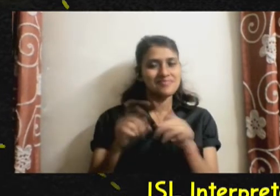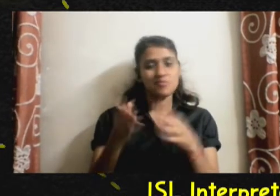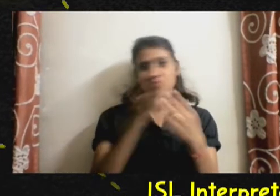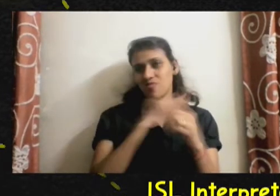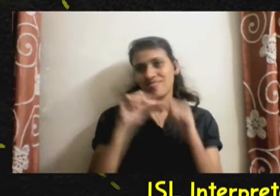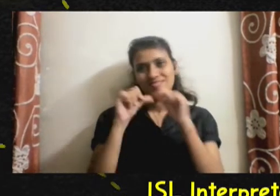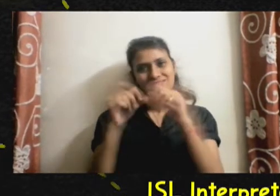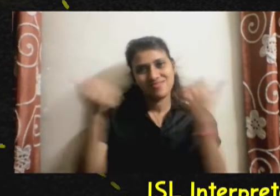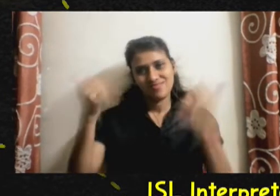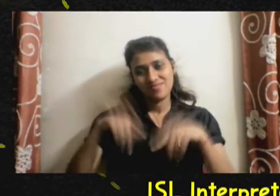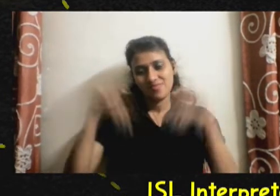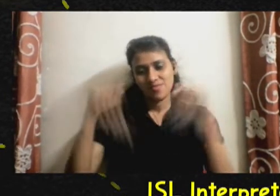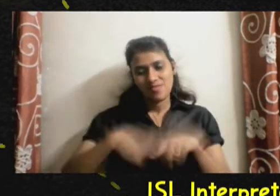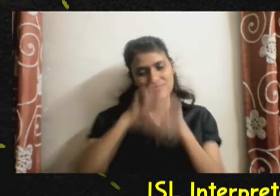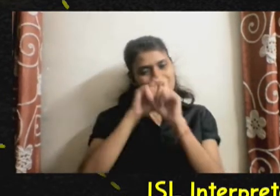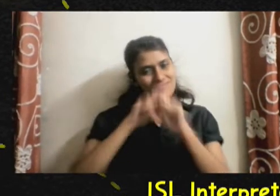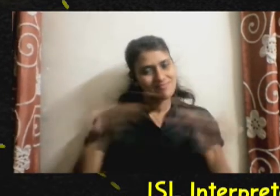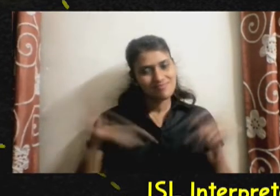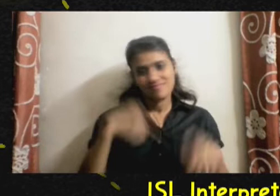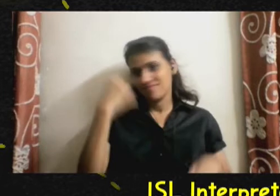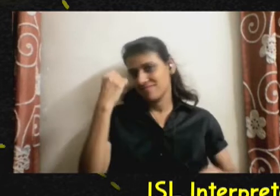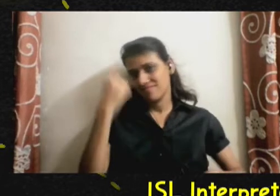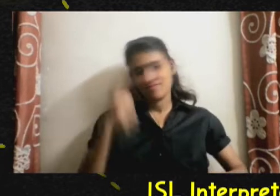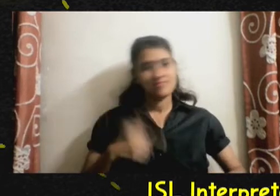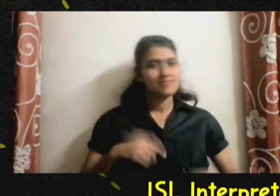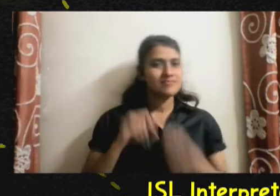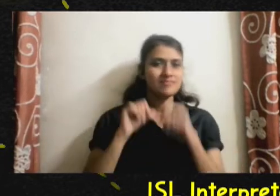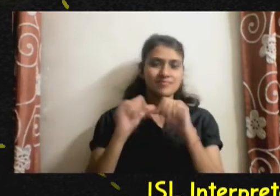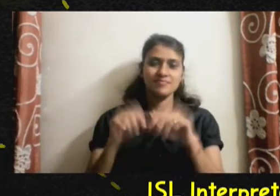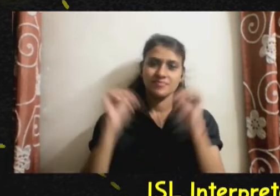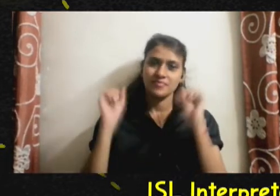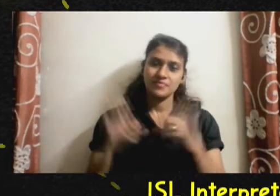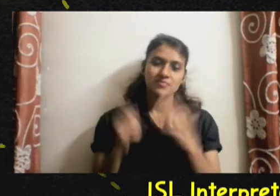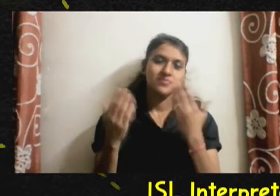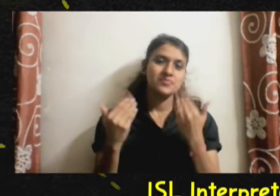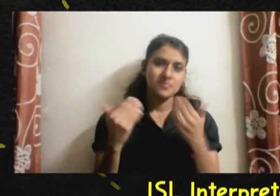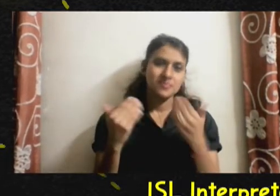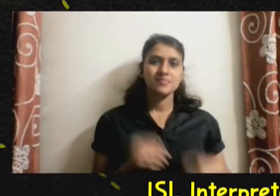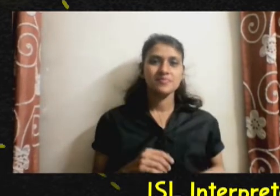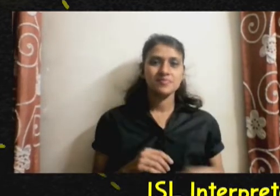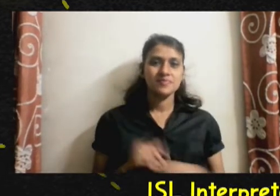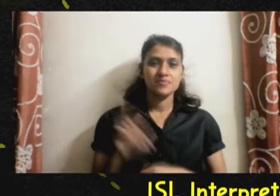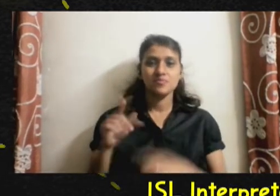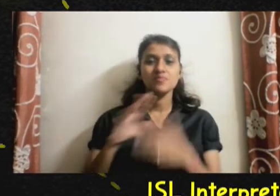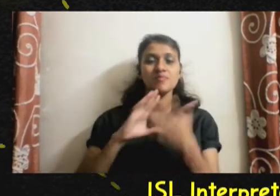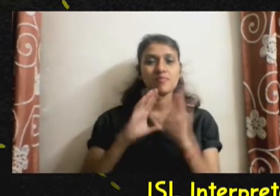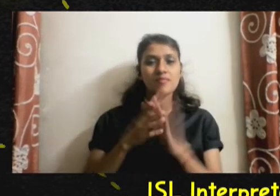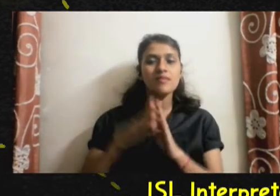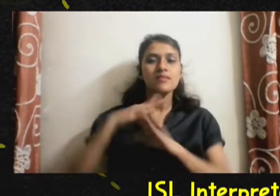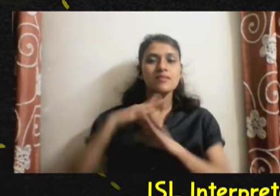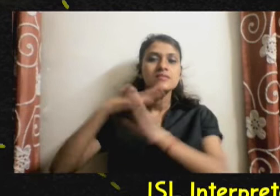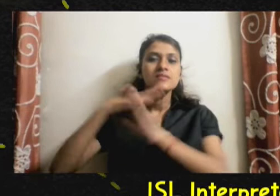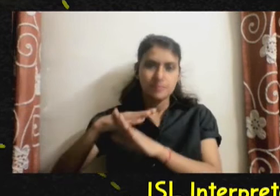of human intervention counseling that we have done, we feel that that is a way that you create safety. You have